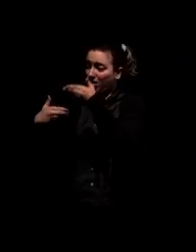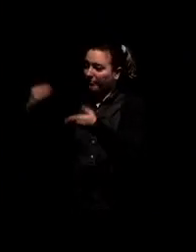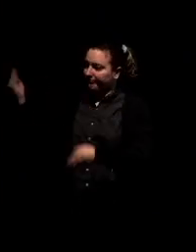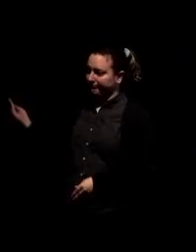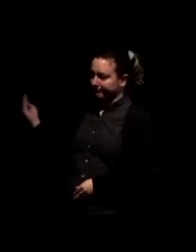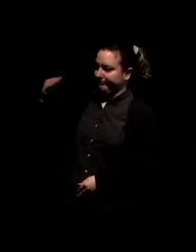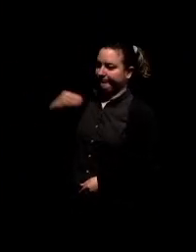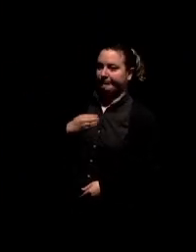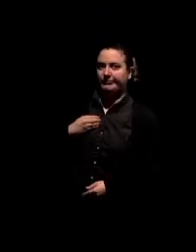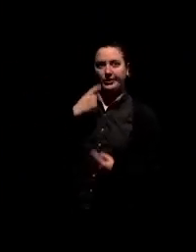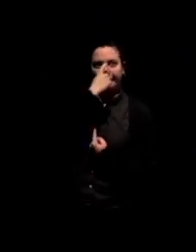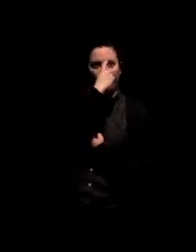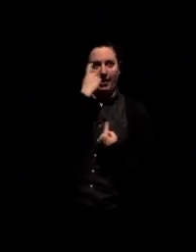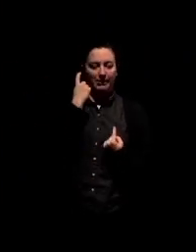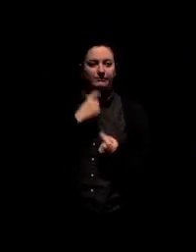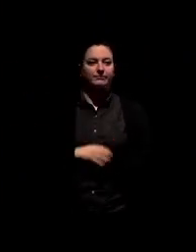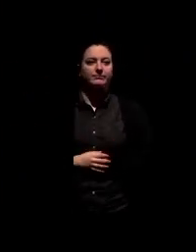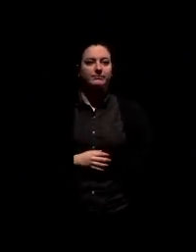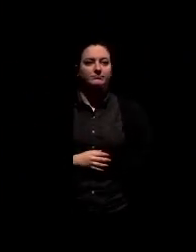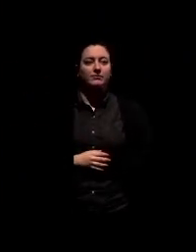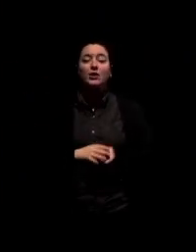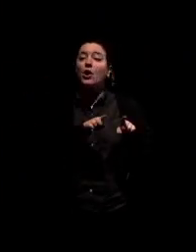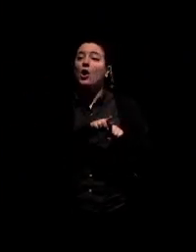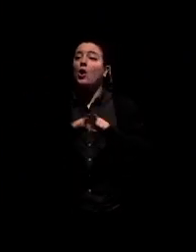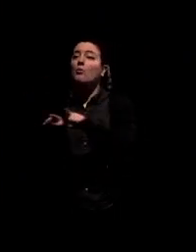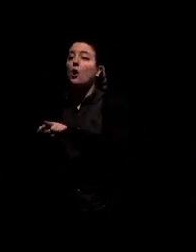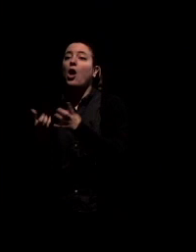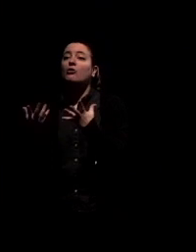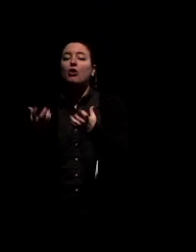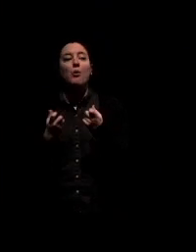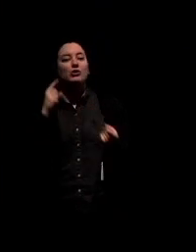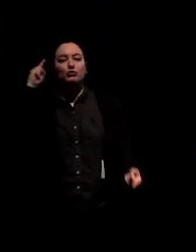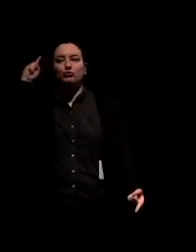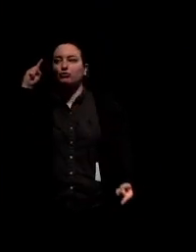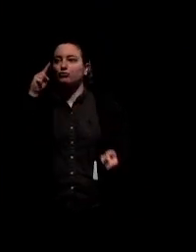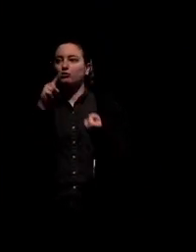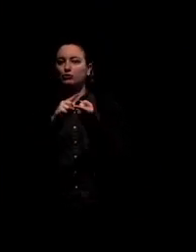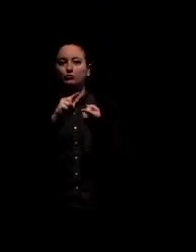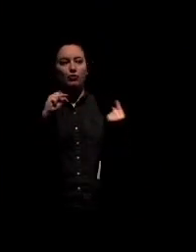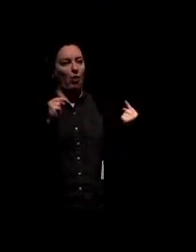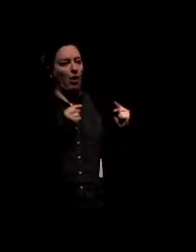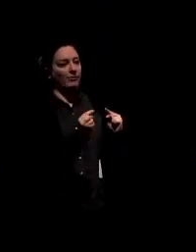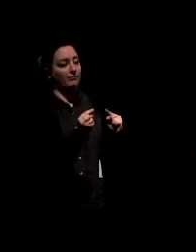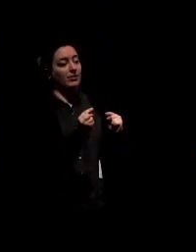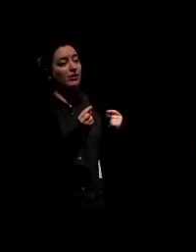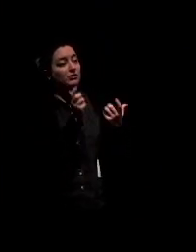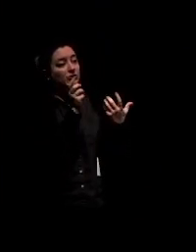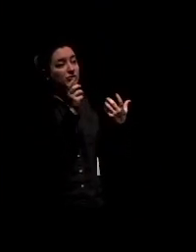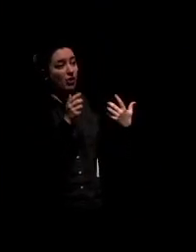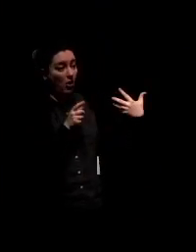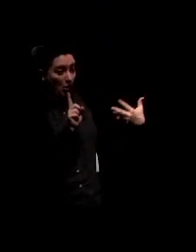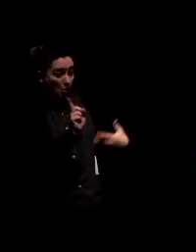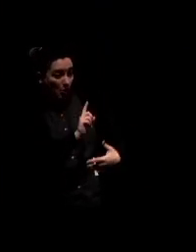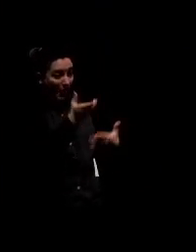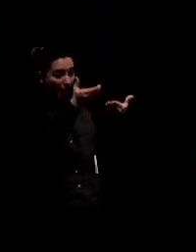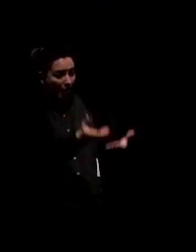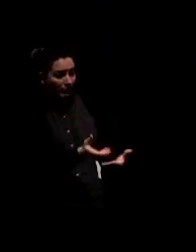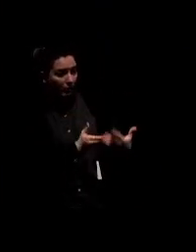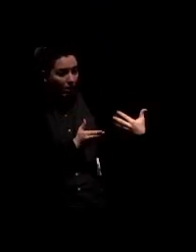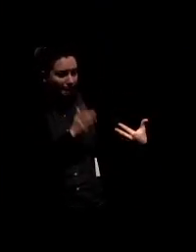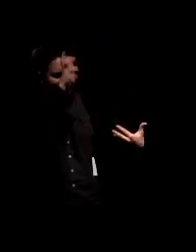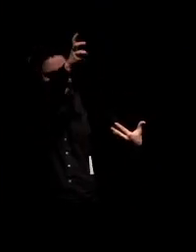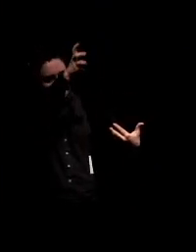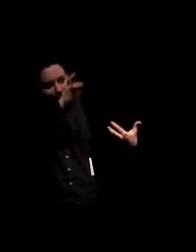reduction-based. So we work with where people are at and help them to become healthier, and that means a lot of different things for different people.